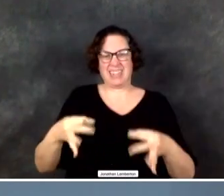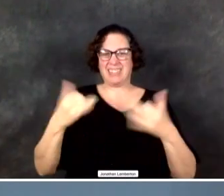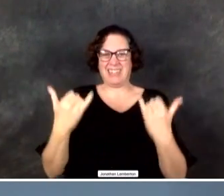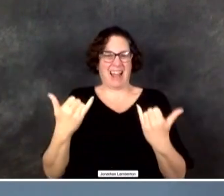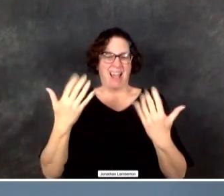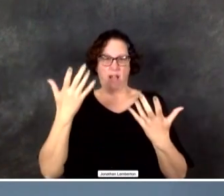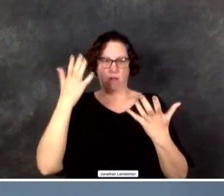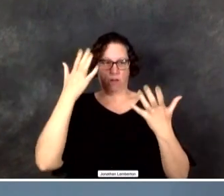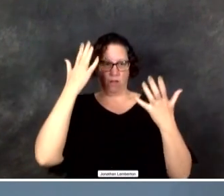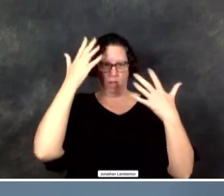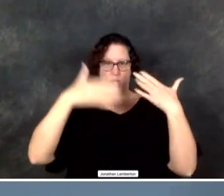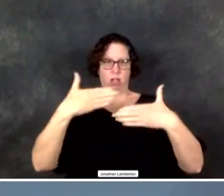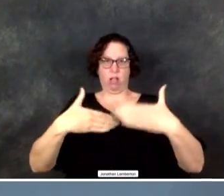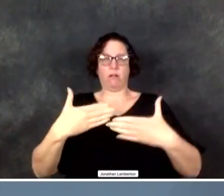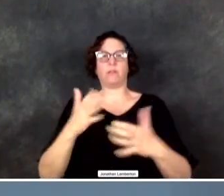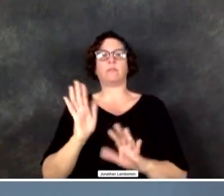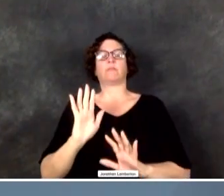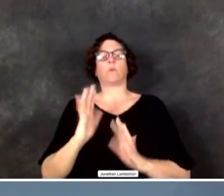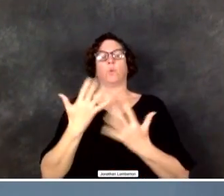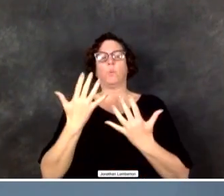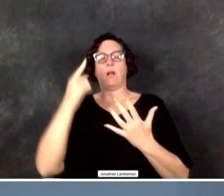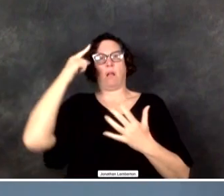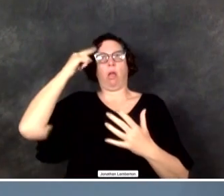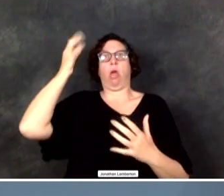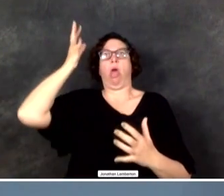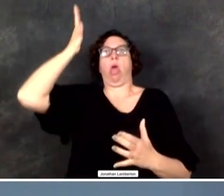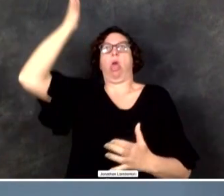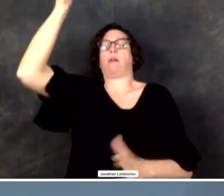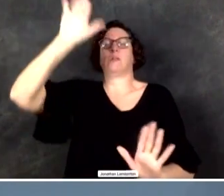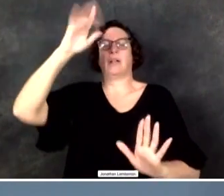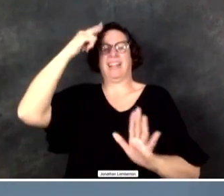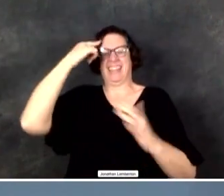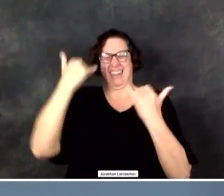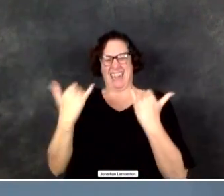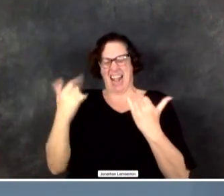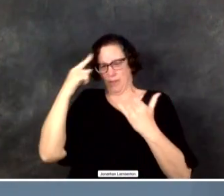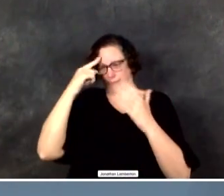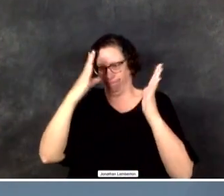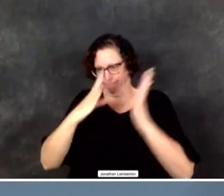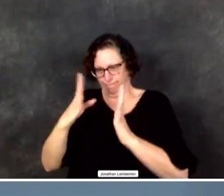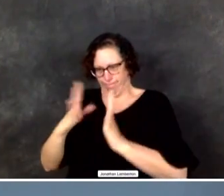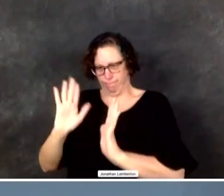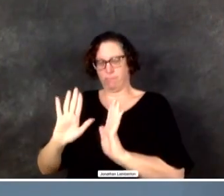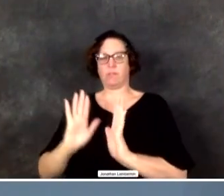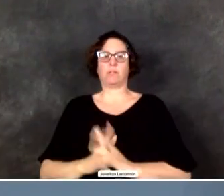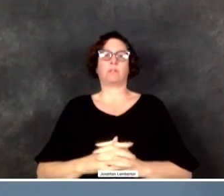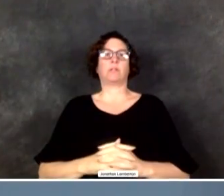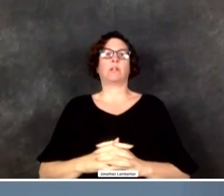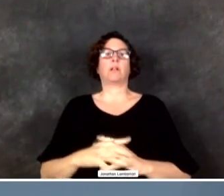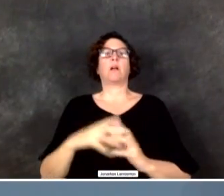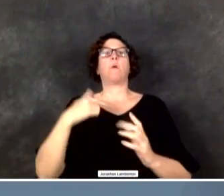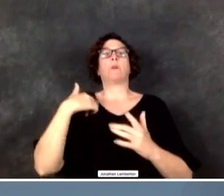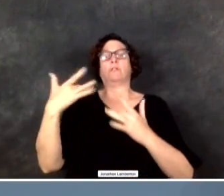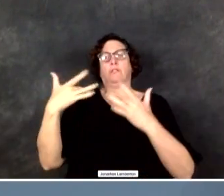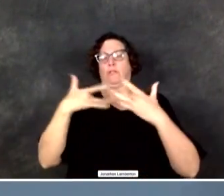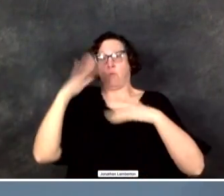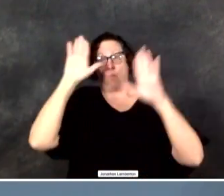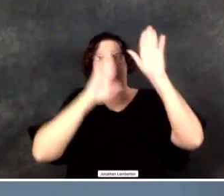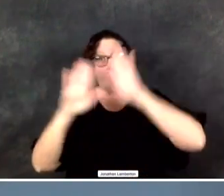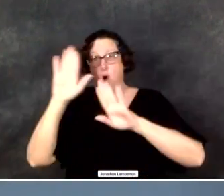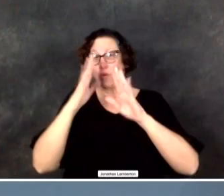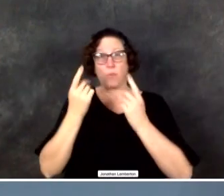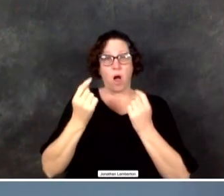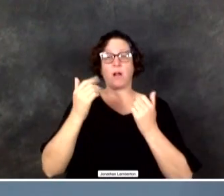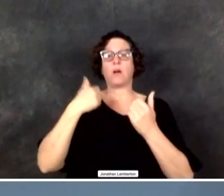concerned about making sure that our students' mental health, the trauma that they are suffering and families are suffering,